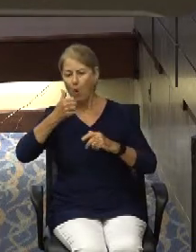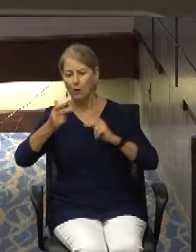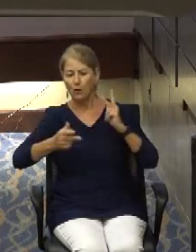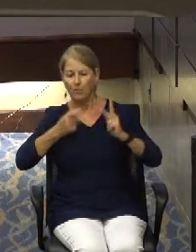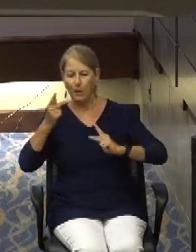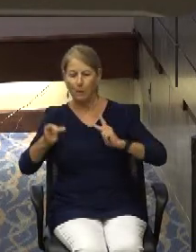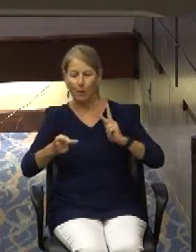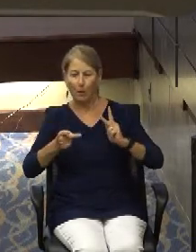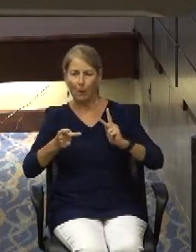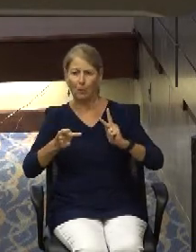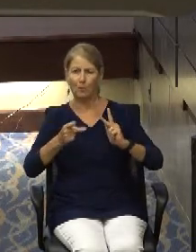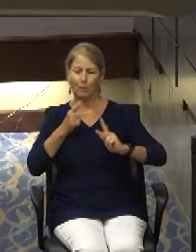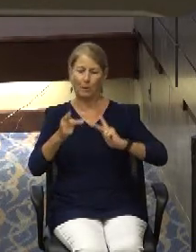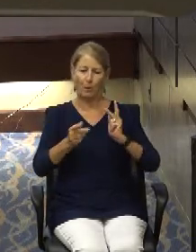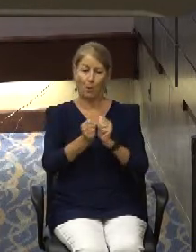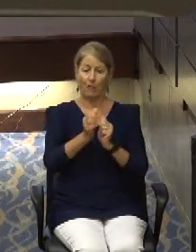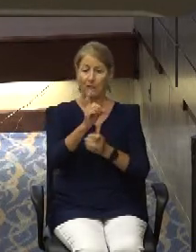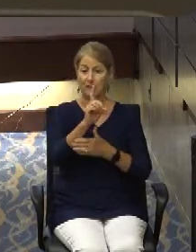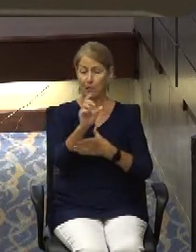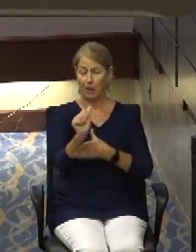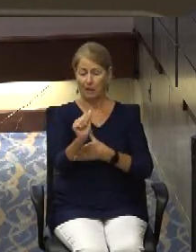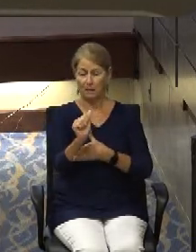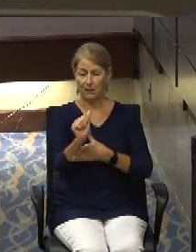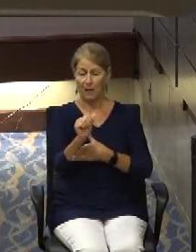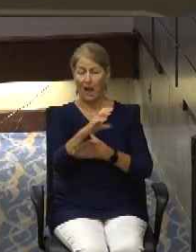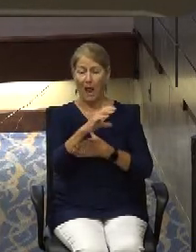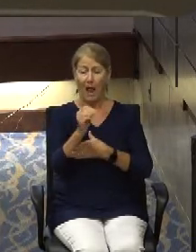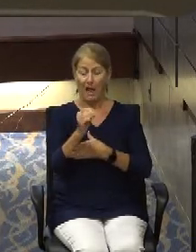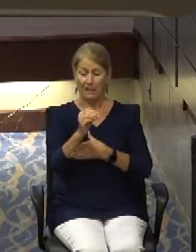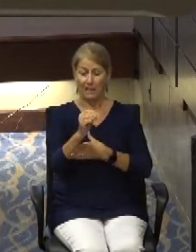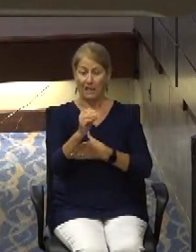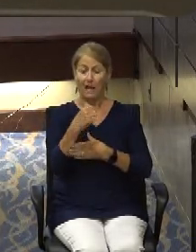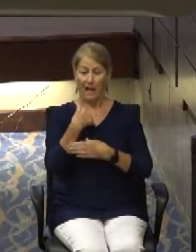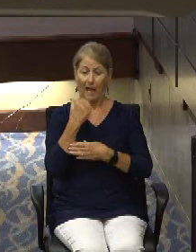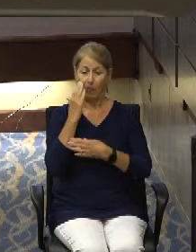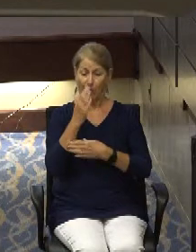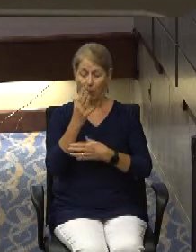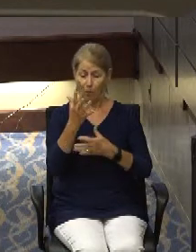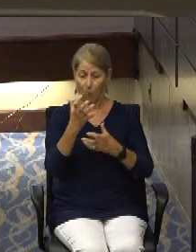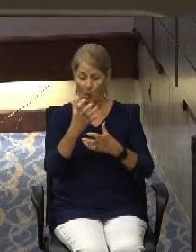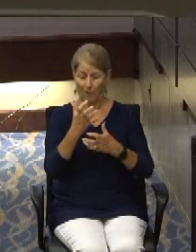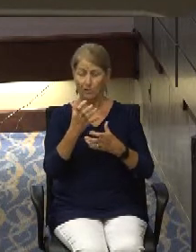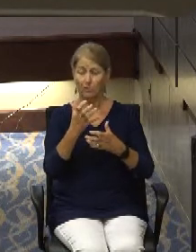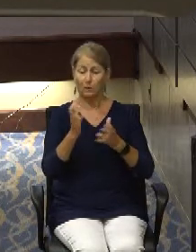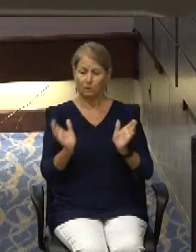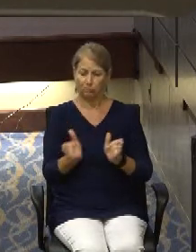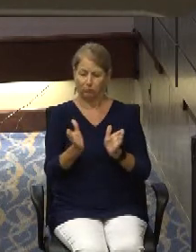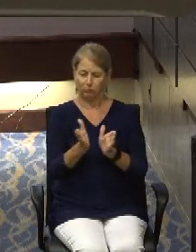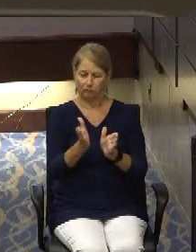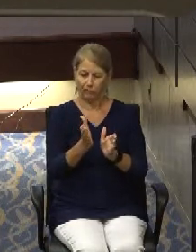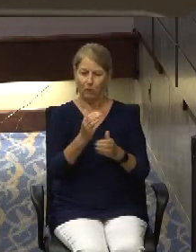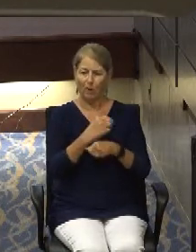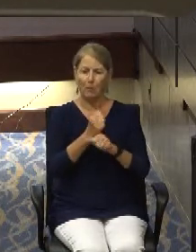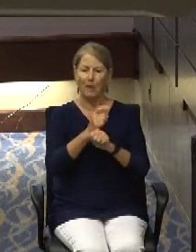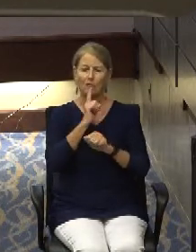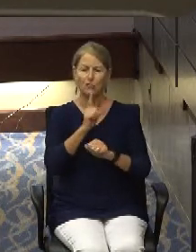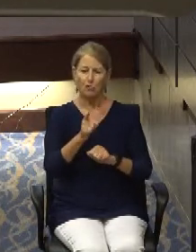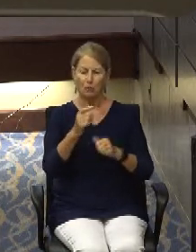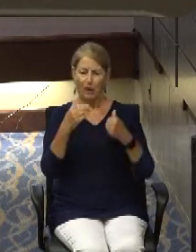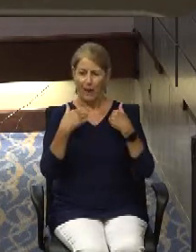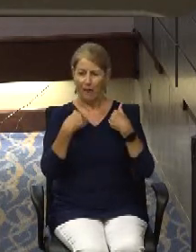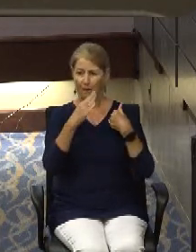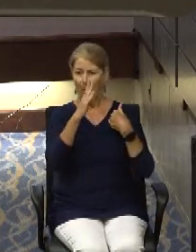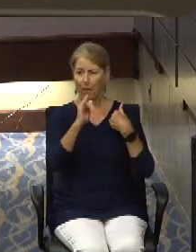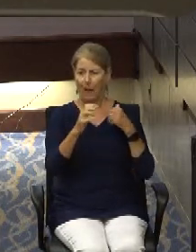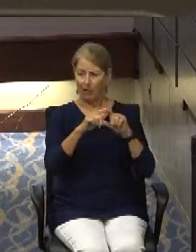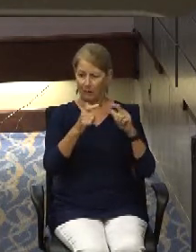folks with disabilities. So I will want to push us to be sure that we have a bilingual plan and a comms and